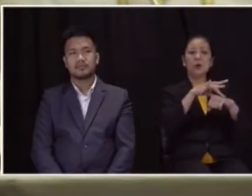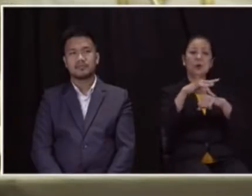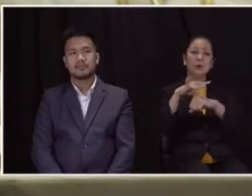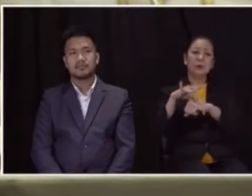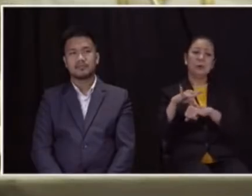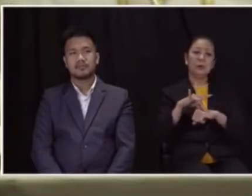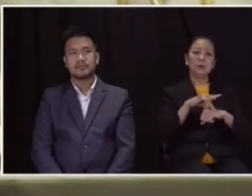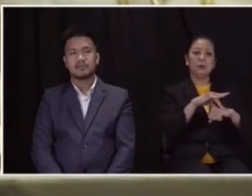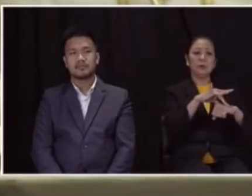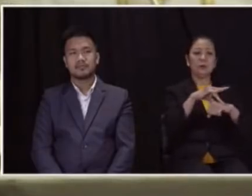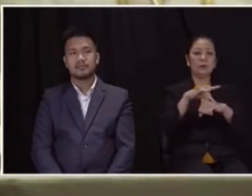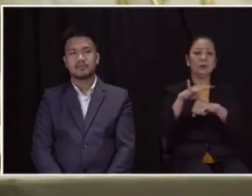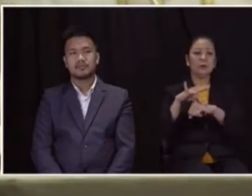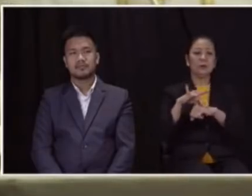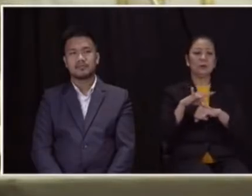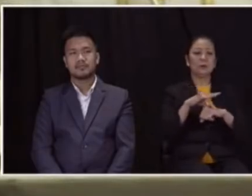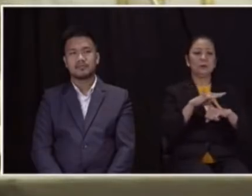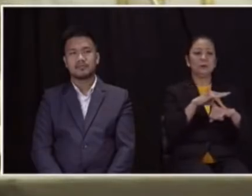earth,